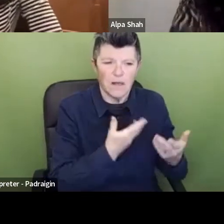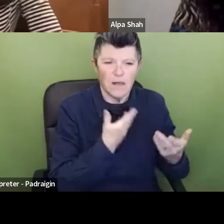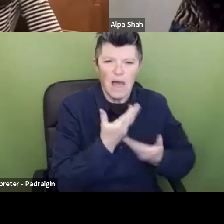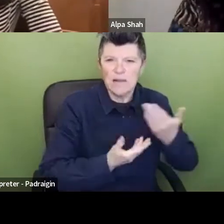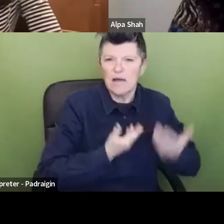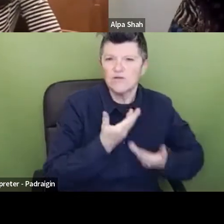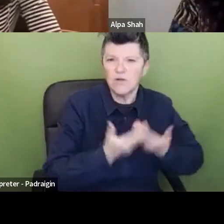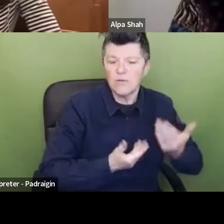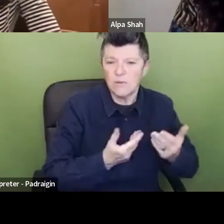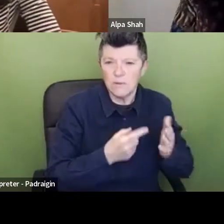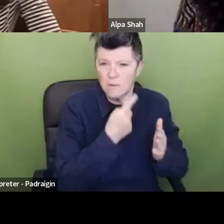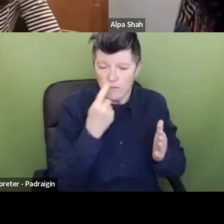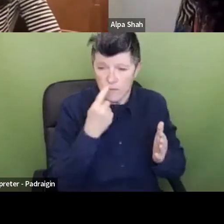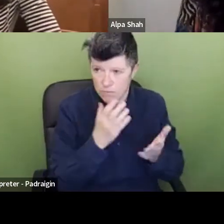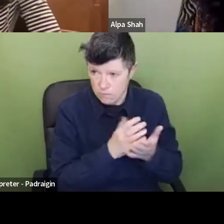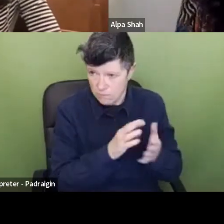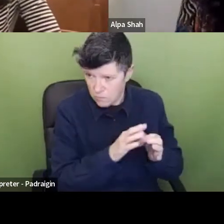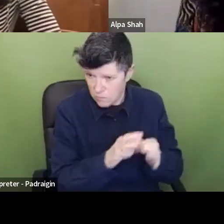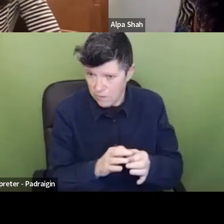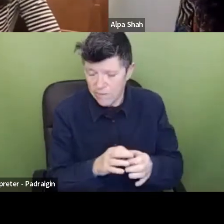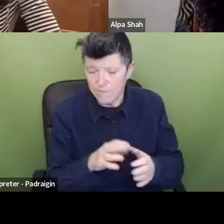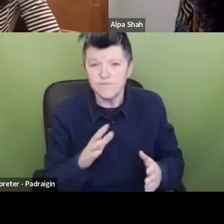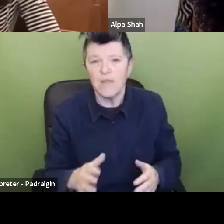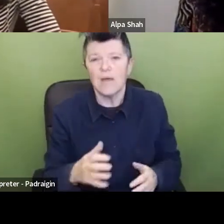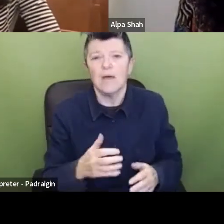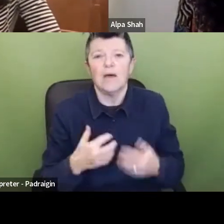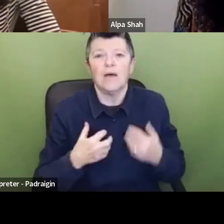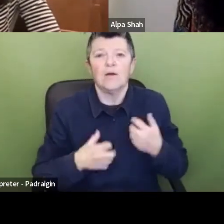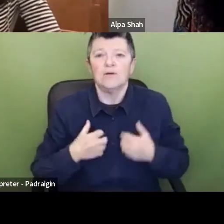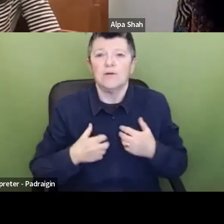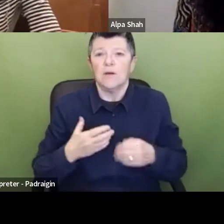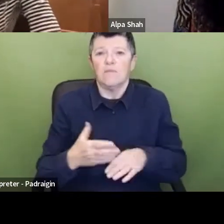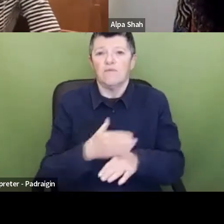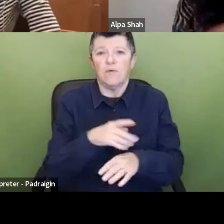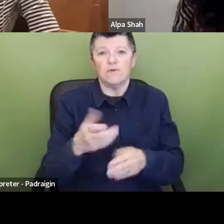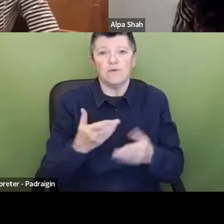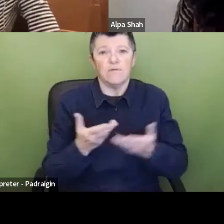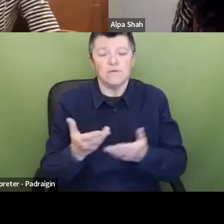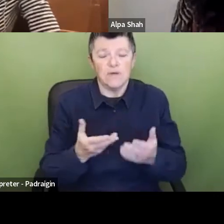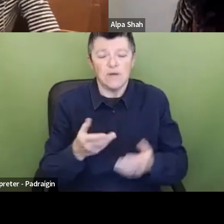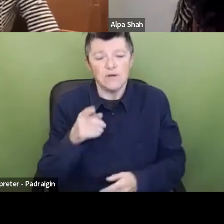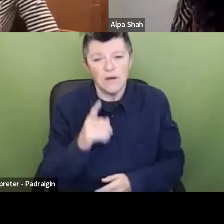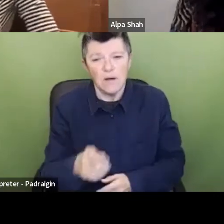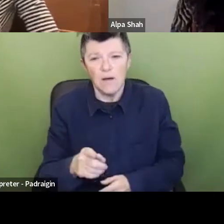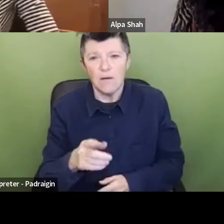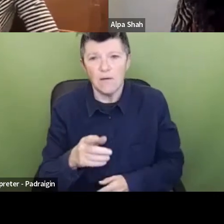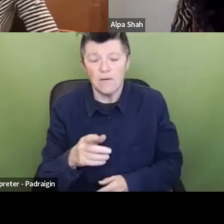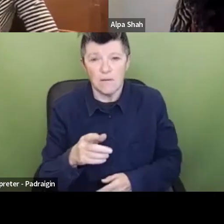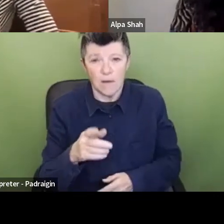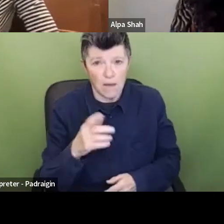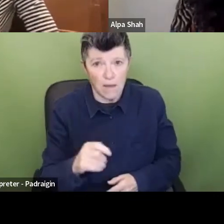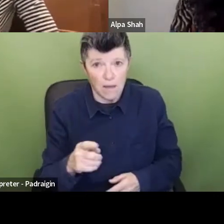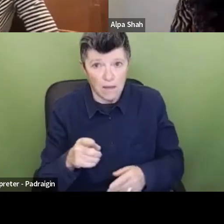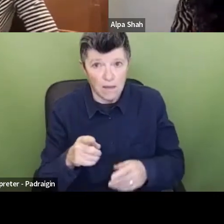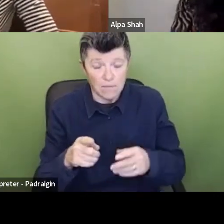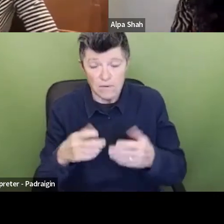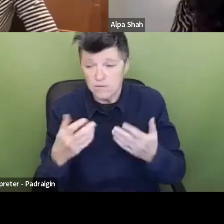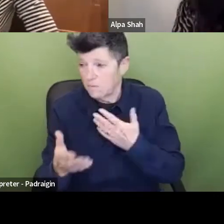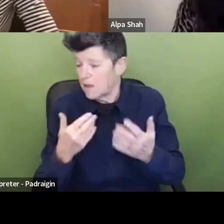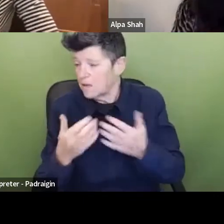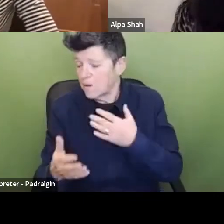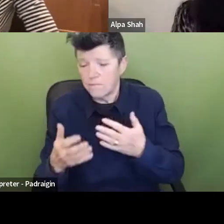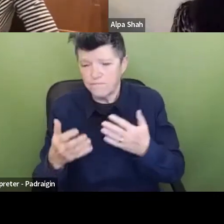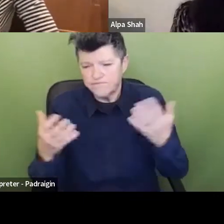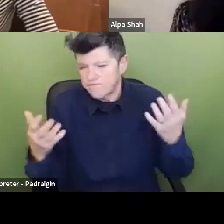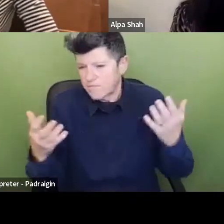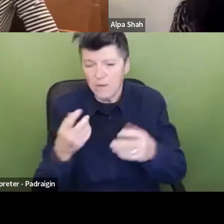Interestingly enough, prefacing this conversation, I want to say that there's a push, and I'm seeing this whether I'm talking about